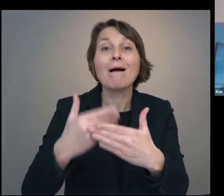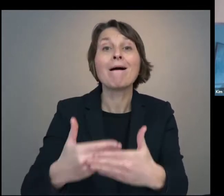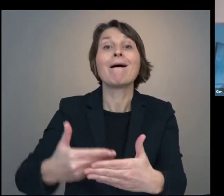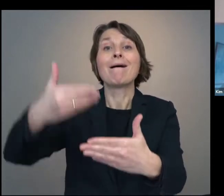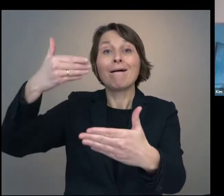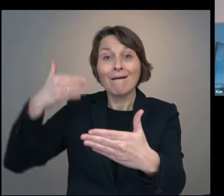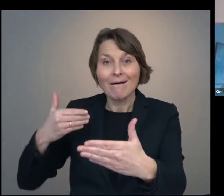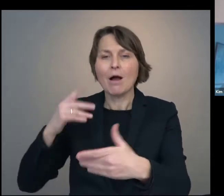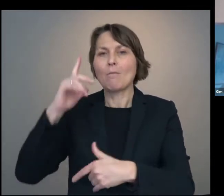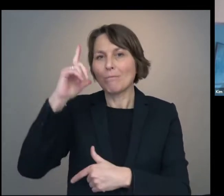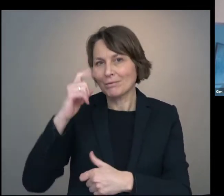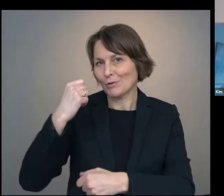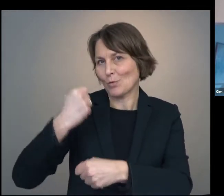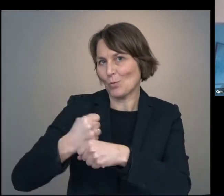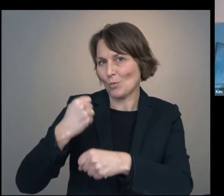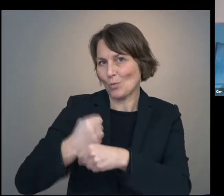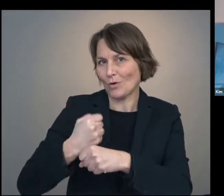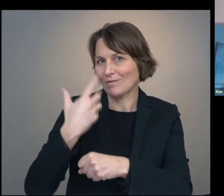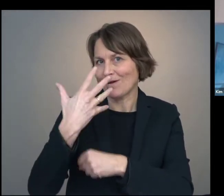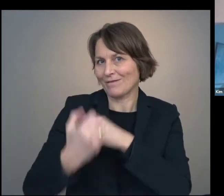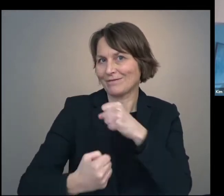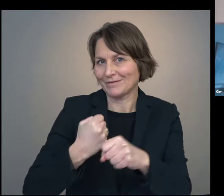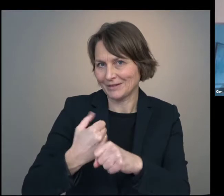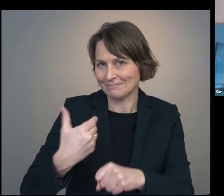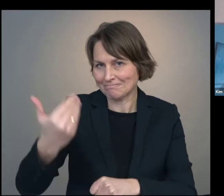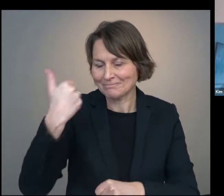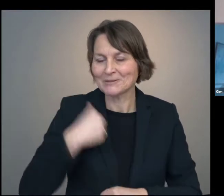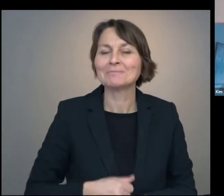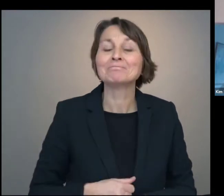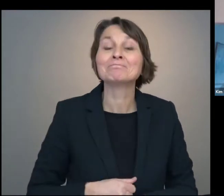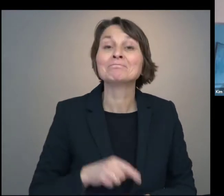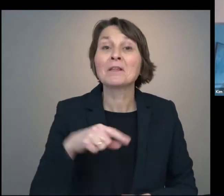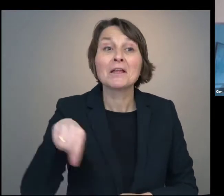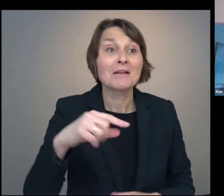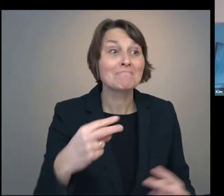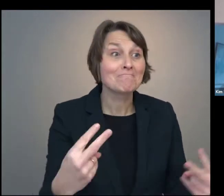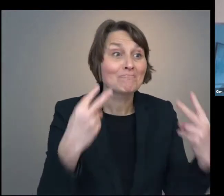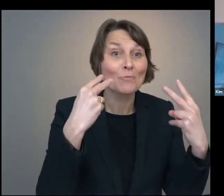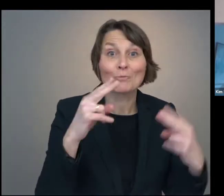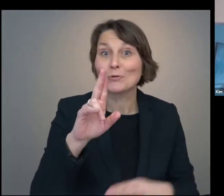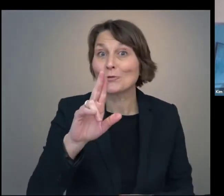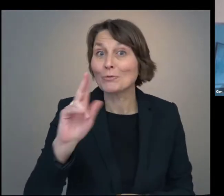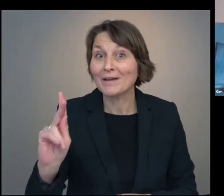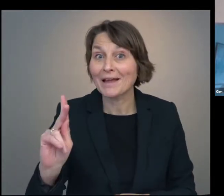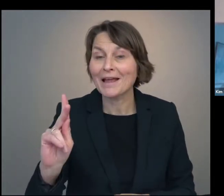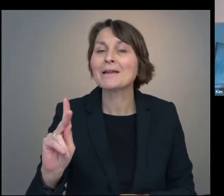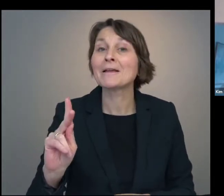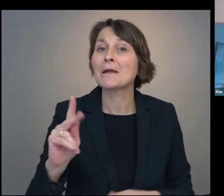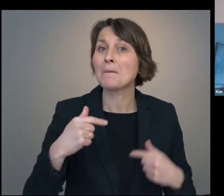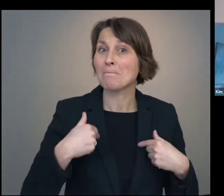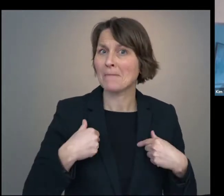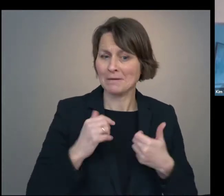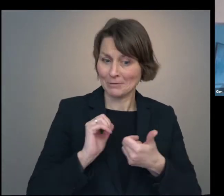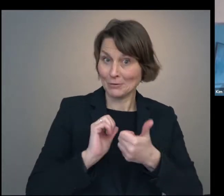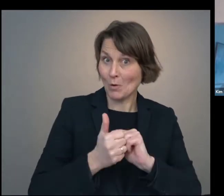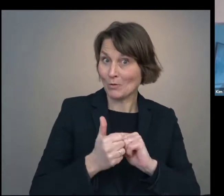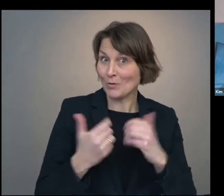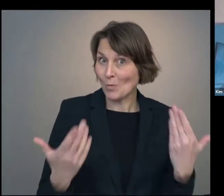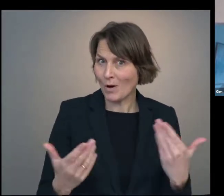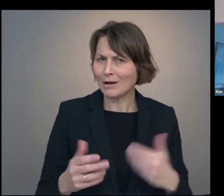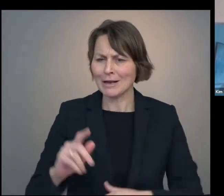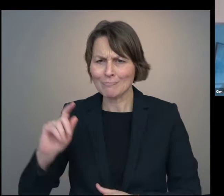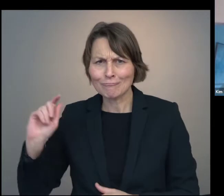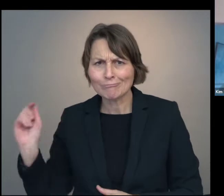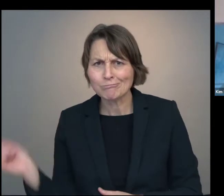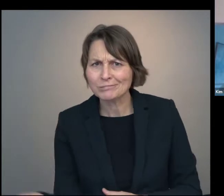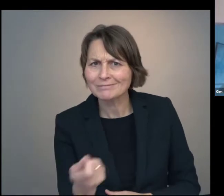now. To the UK attendees, I played cricket, so I